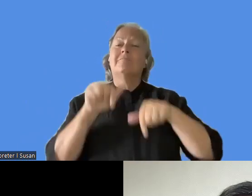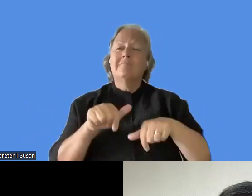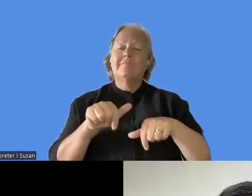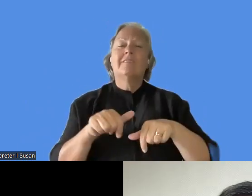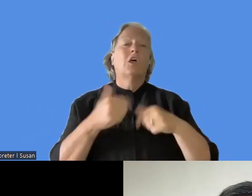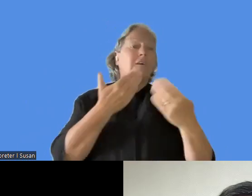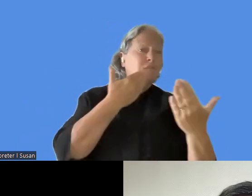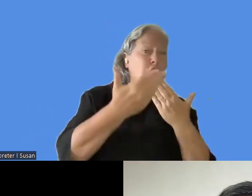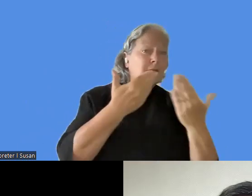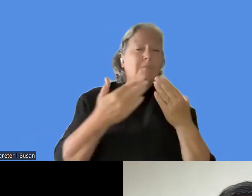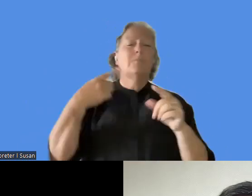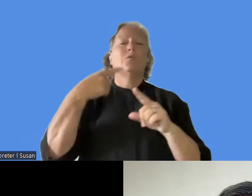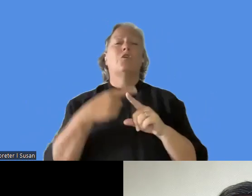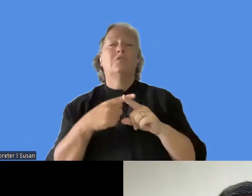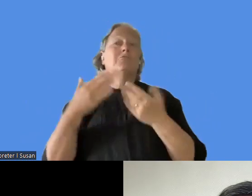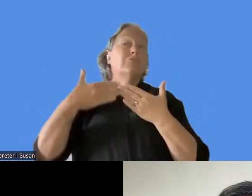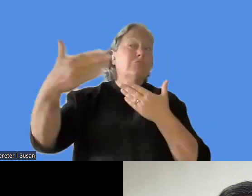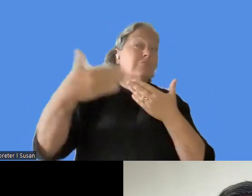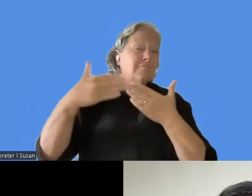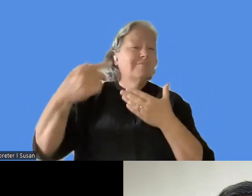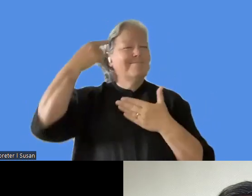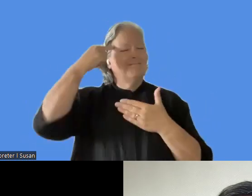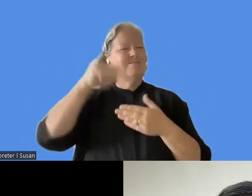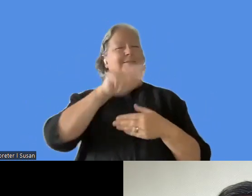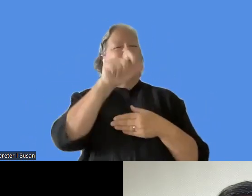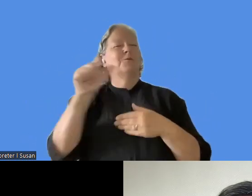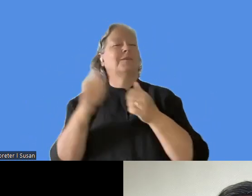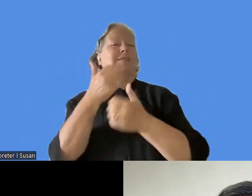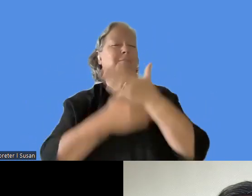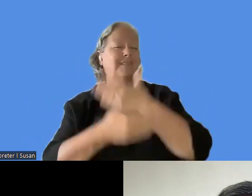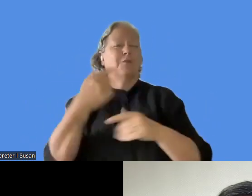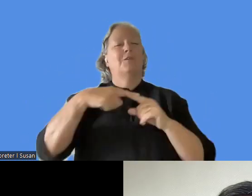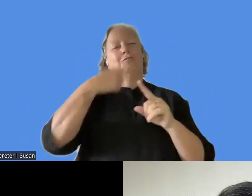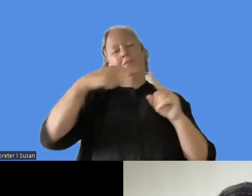even more productive days when it comes to persons with disabilities and data. Thank you.